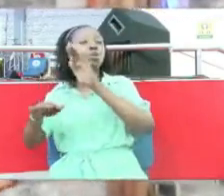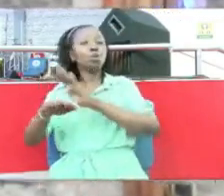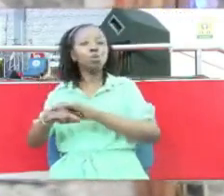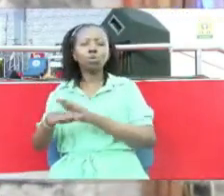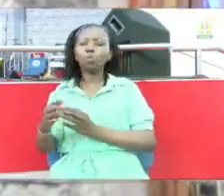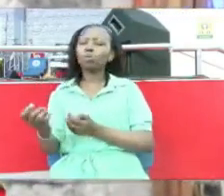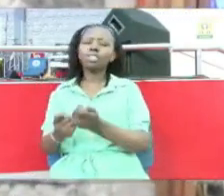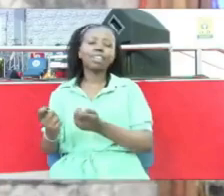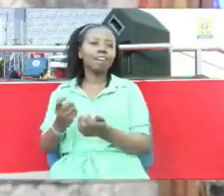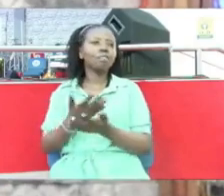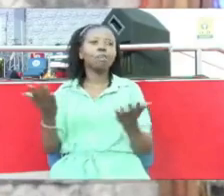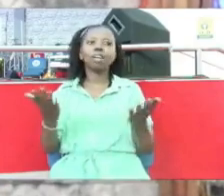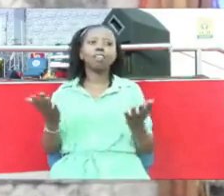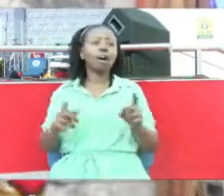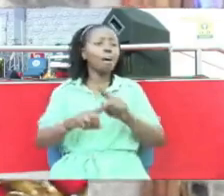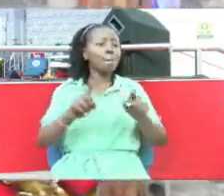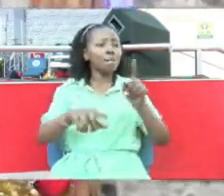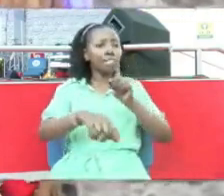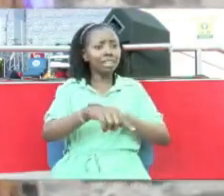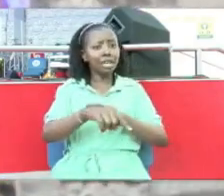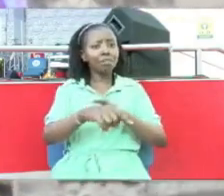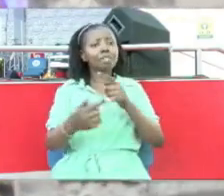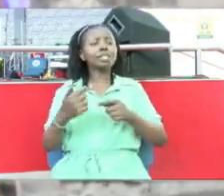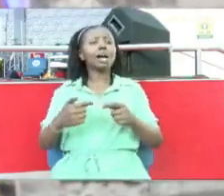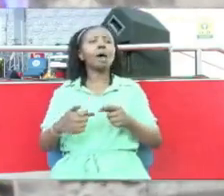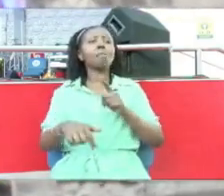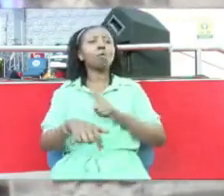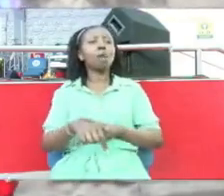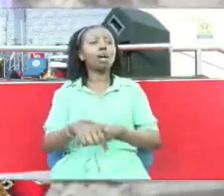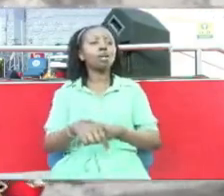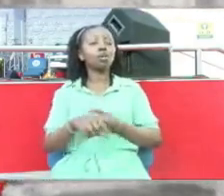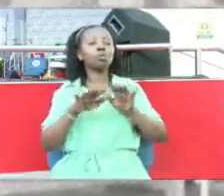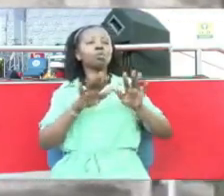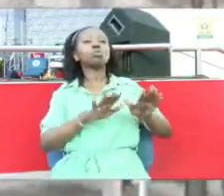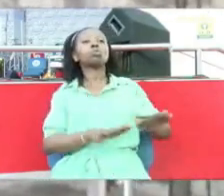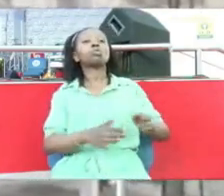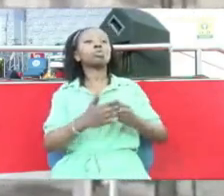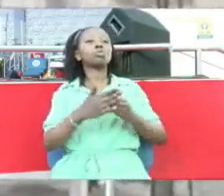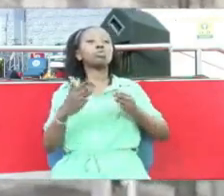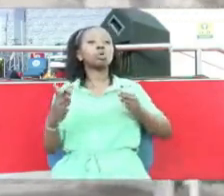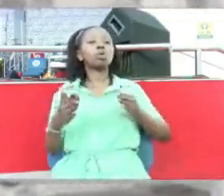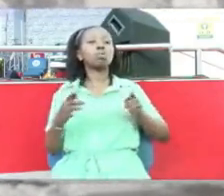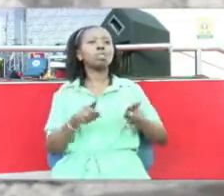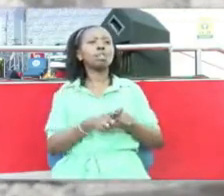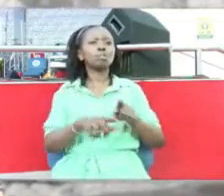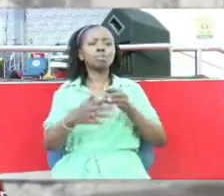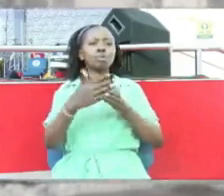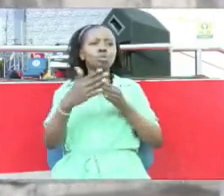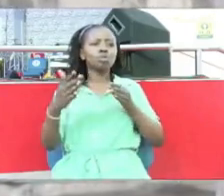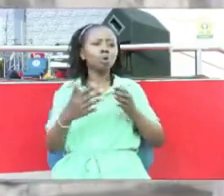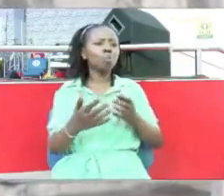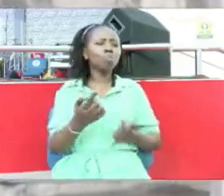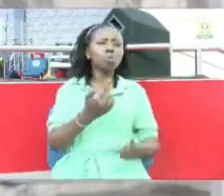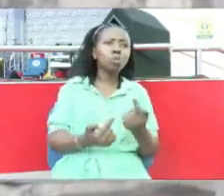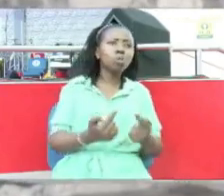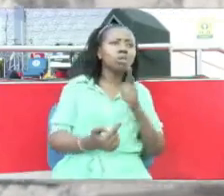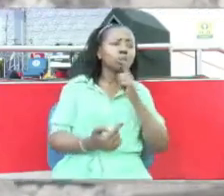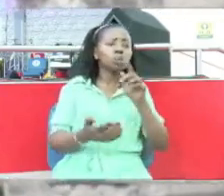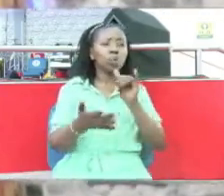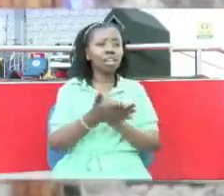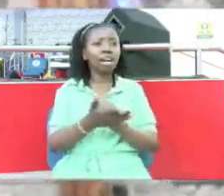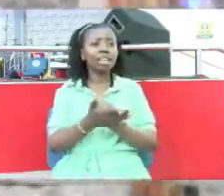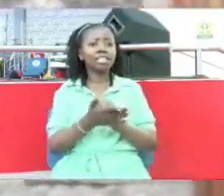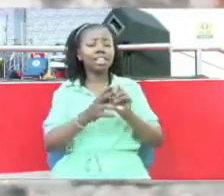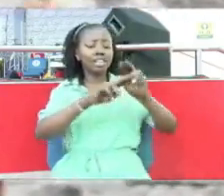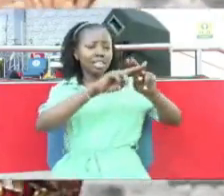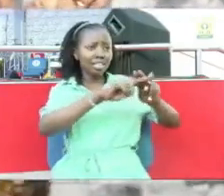wherever. But a time comes when you put down your spoons, you put down your mwiko, you put down all those things so that you can go and sit at